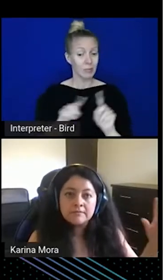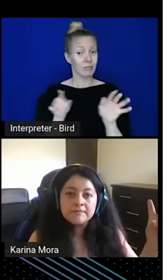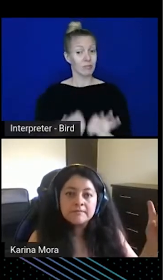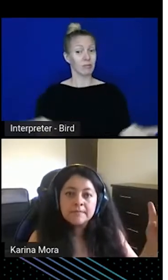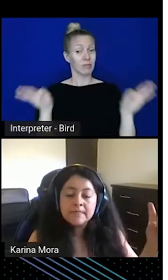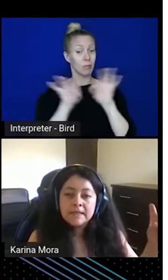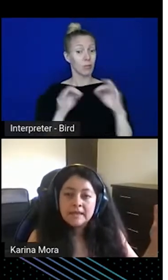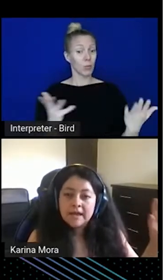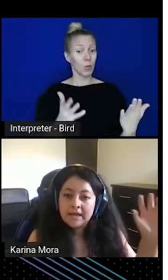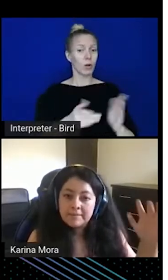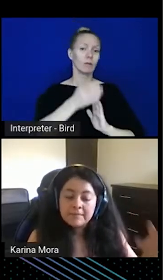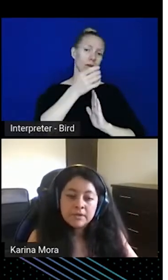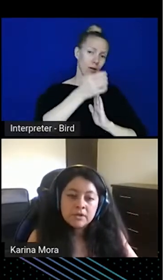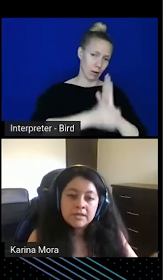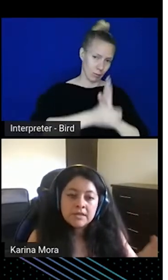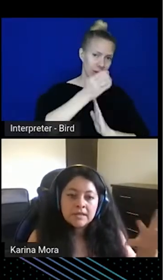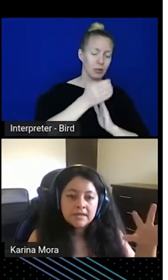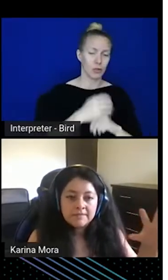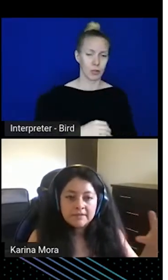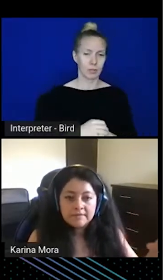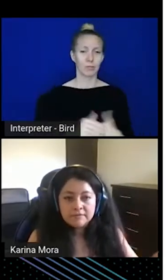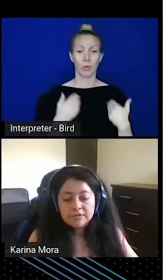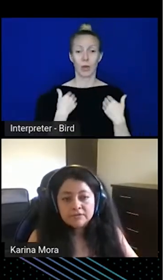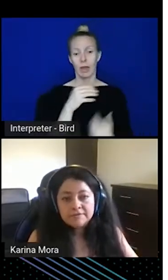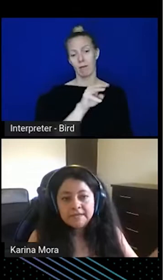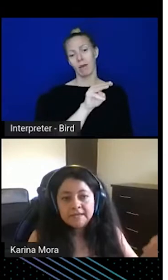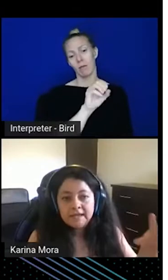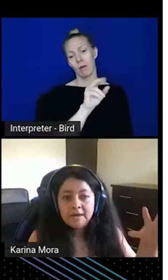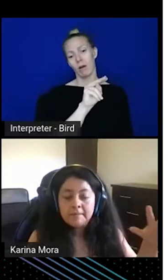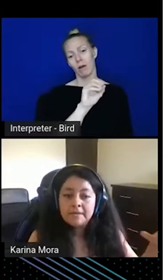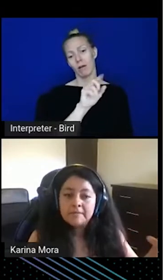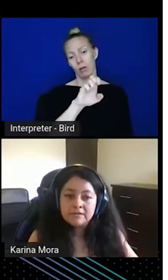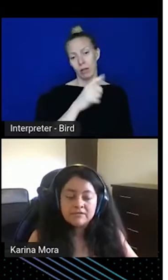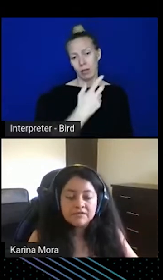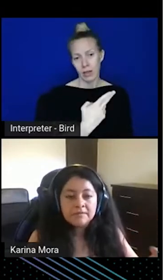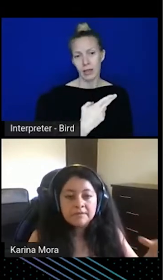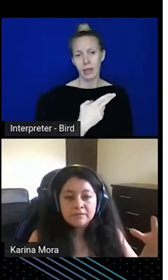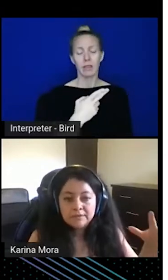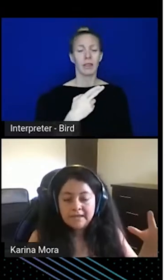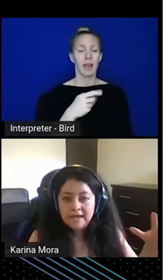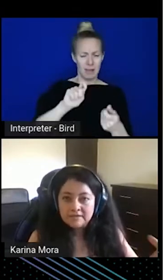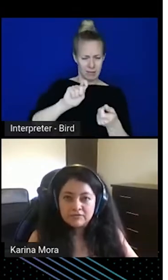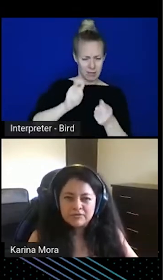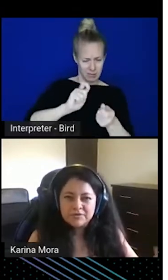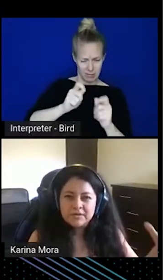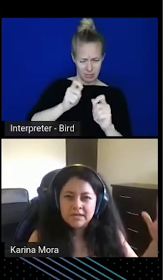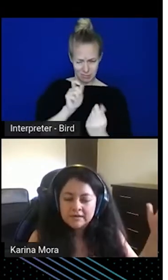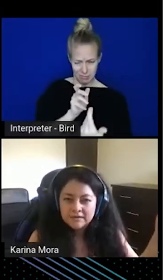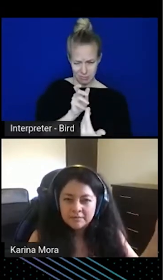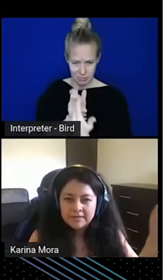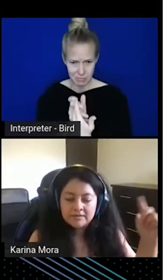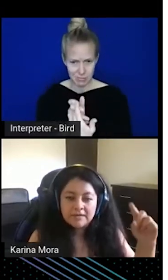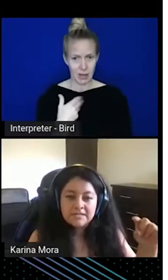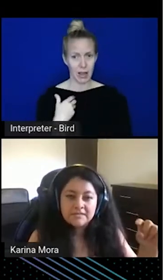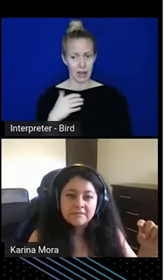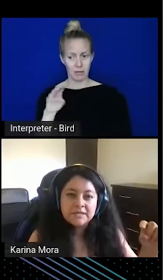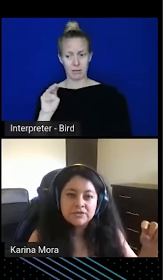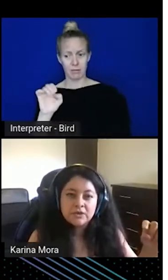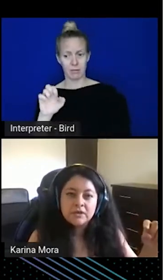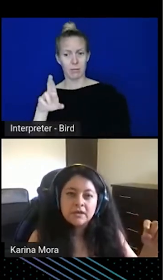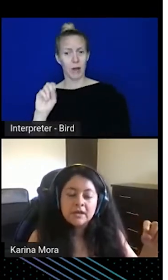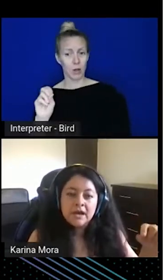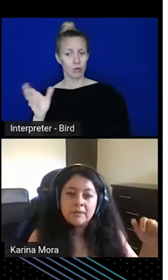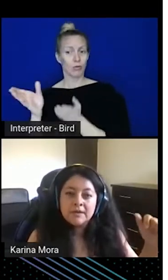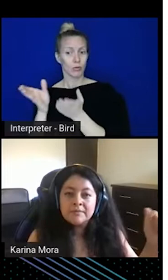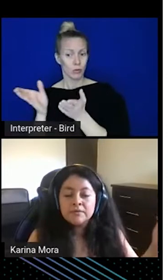those. I have the monolith, I have the event retrofit, I have my microservice with the anti-corruption layer, the pattern I just